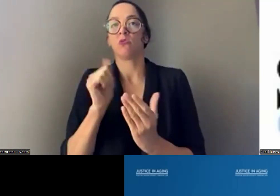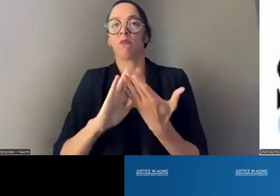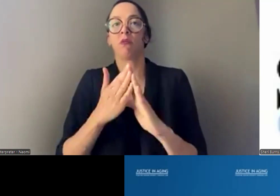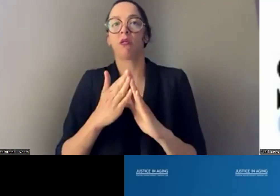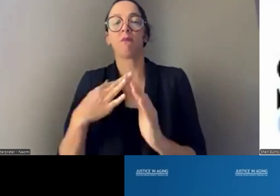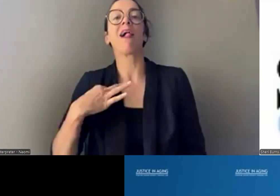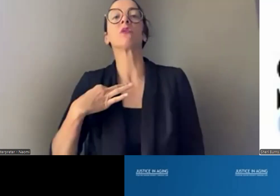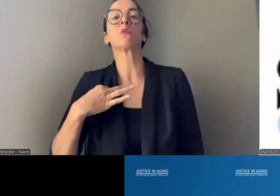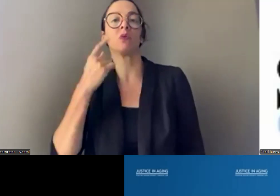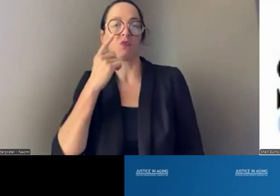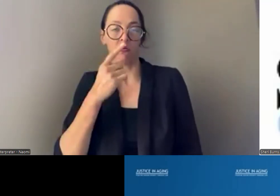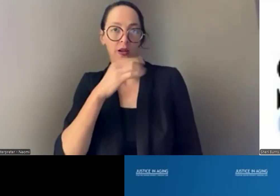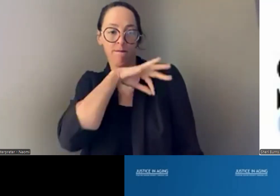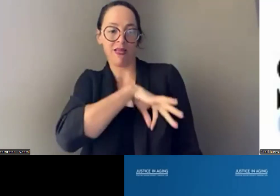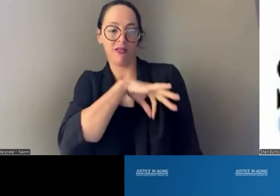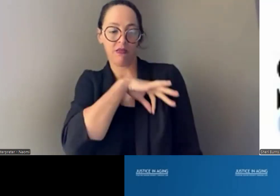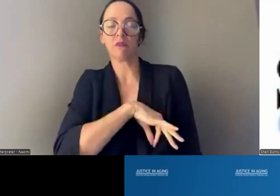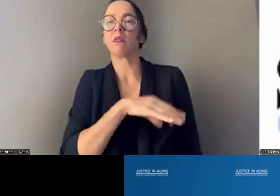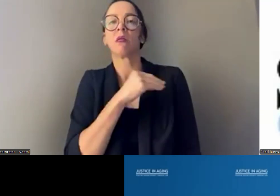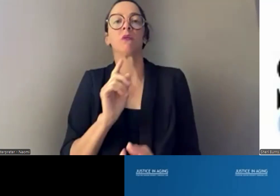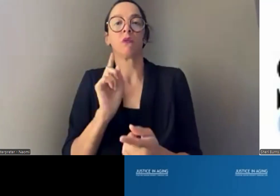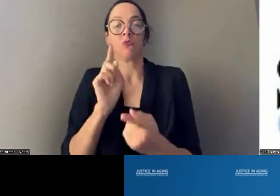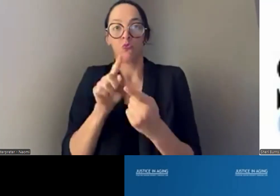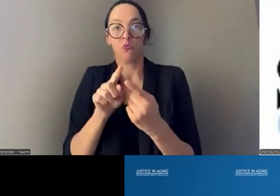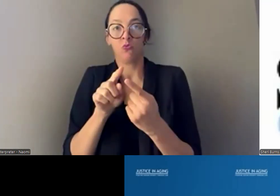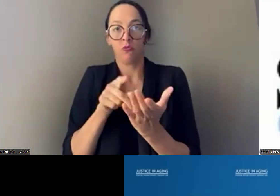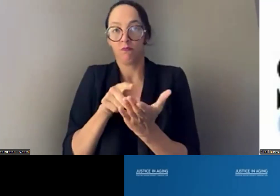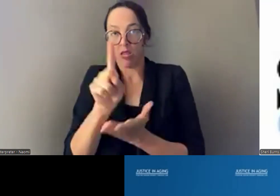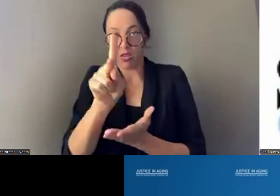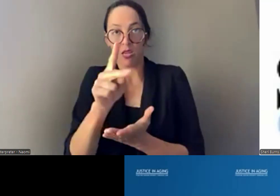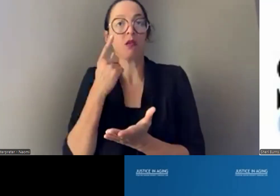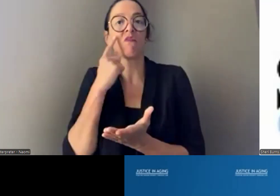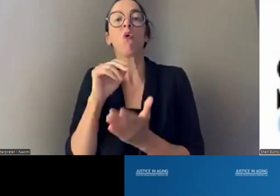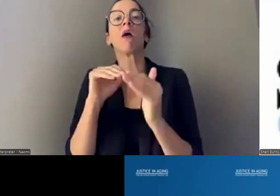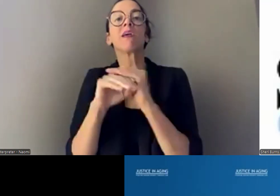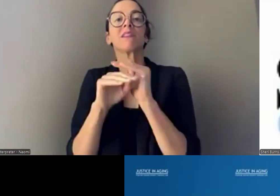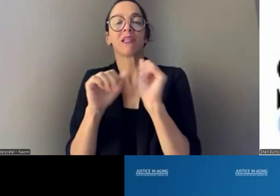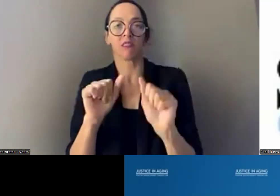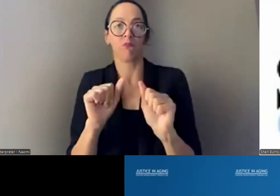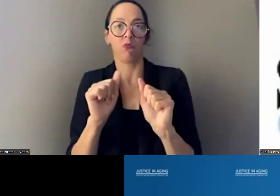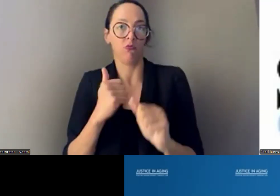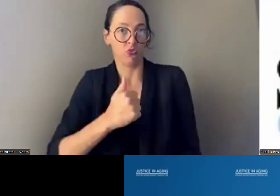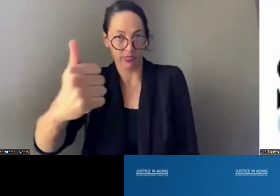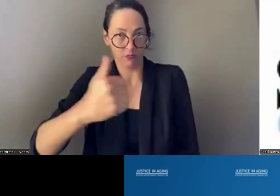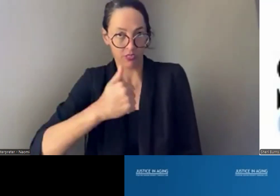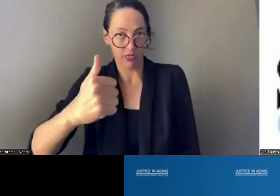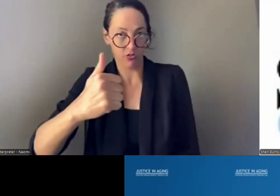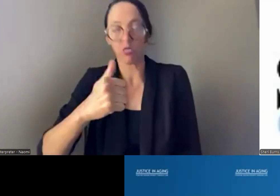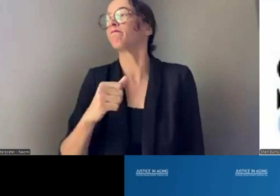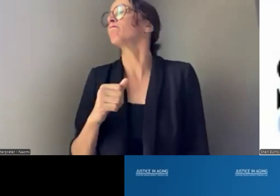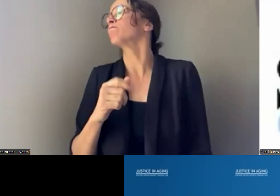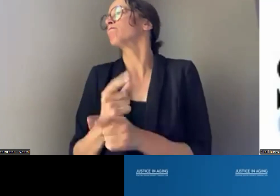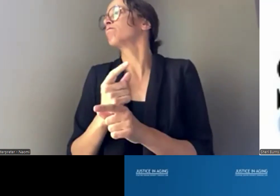benefits and to pay for accessible transportation. Right. Thank